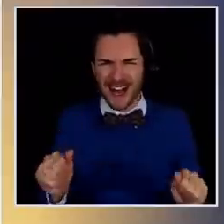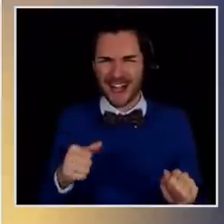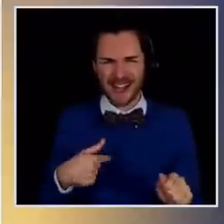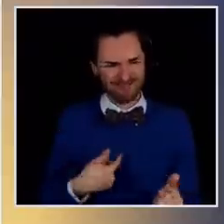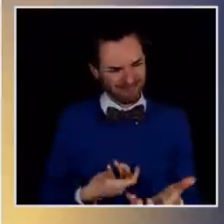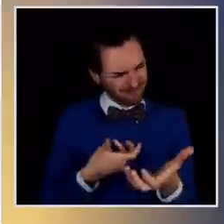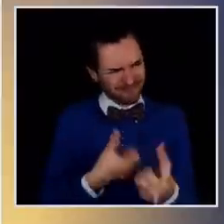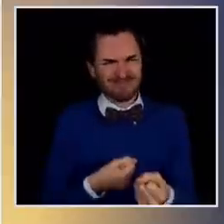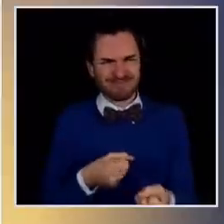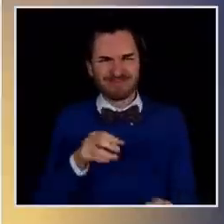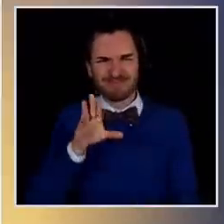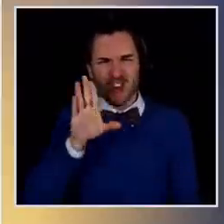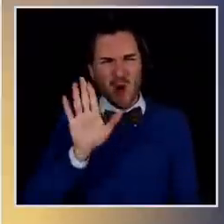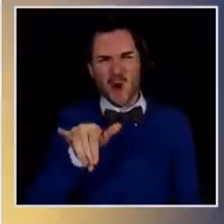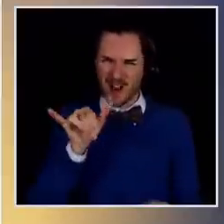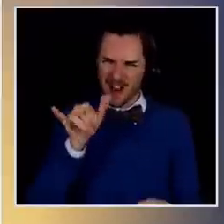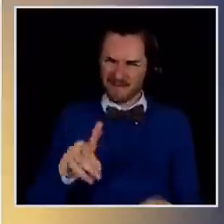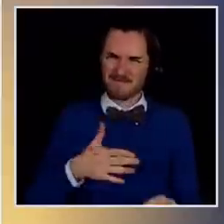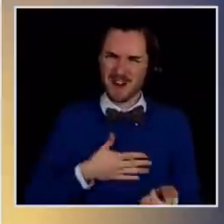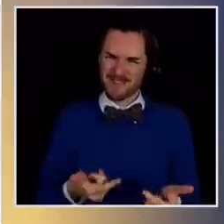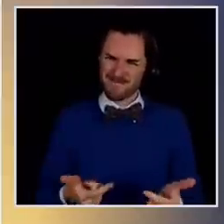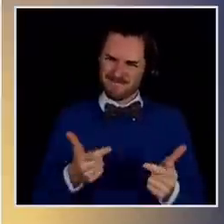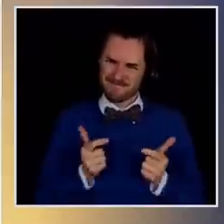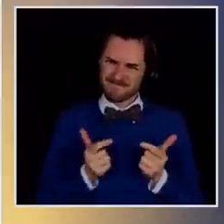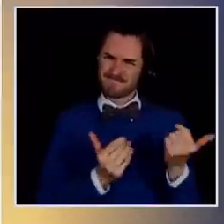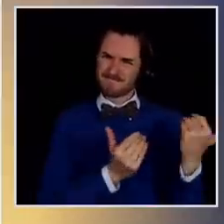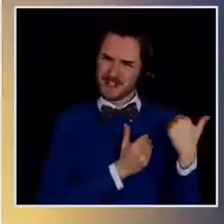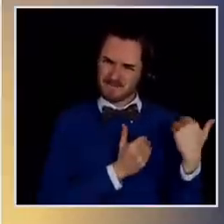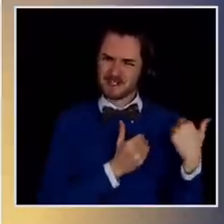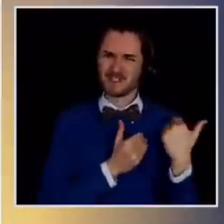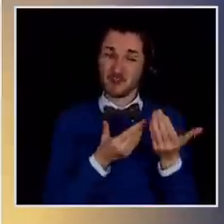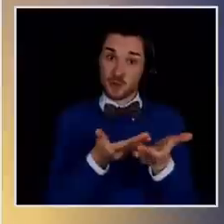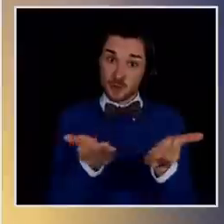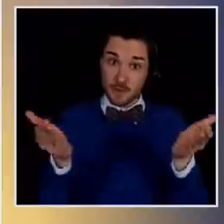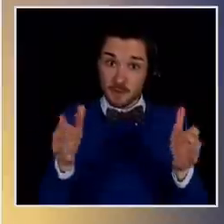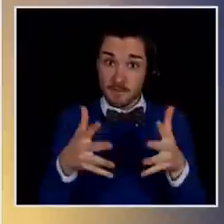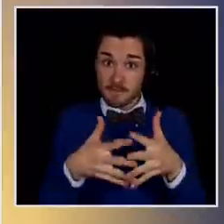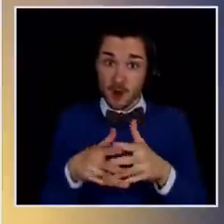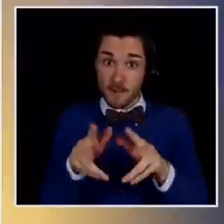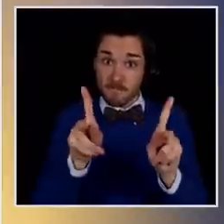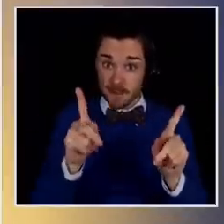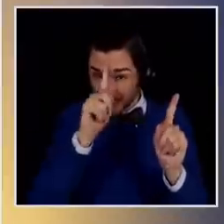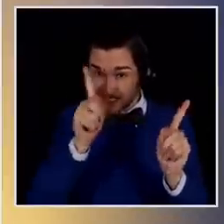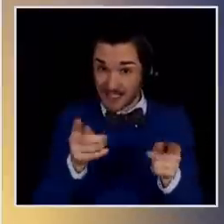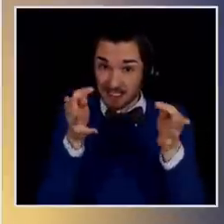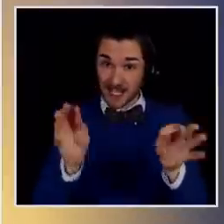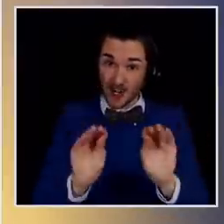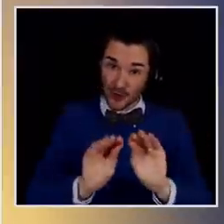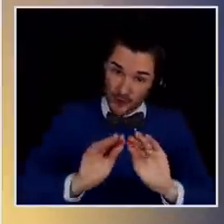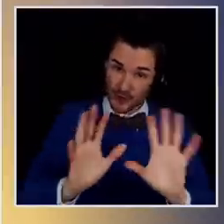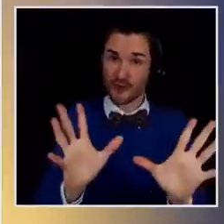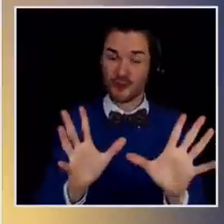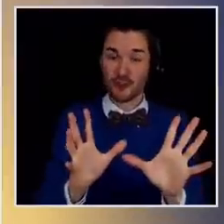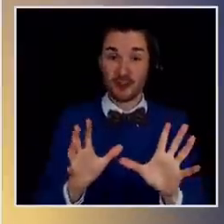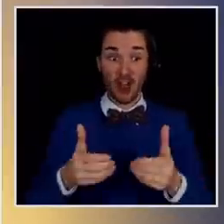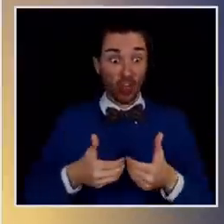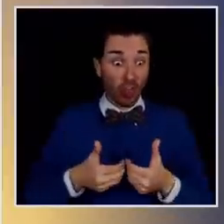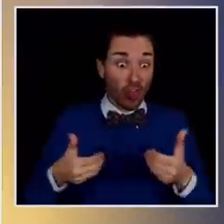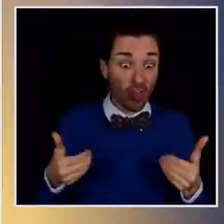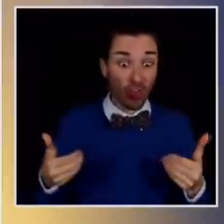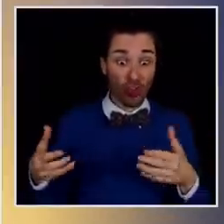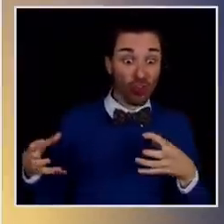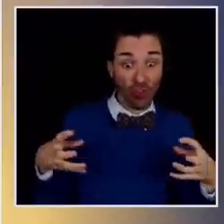that this is part of the mandate given to us from the American people. They want us to cooperate in their